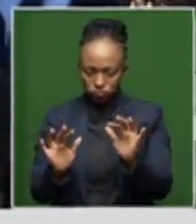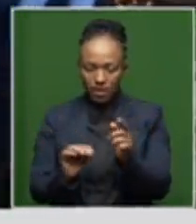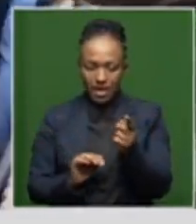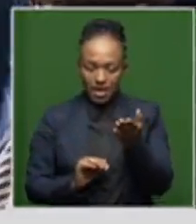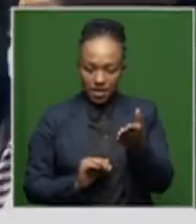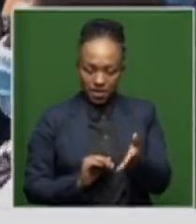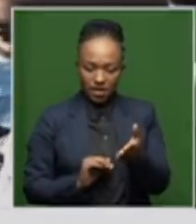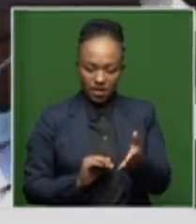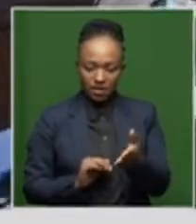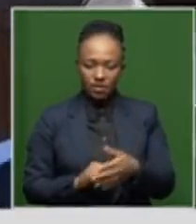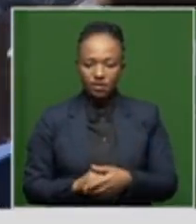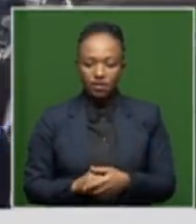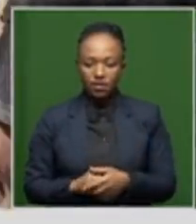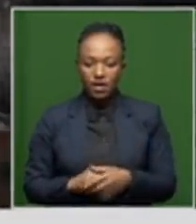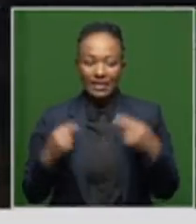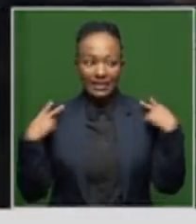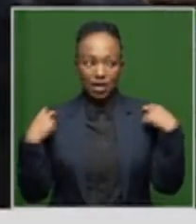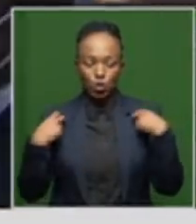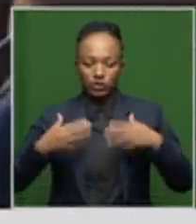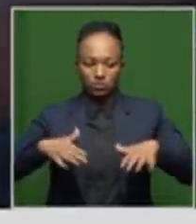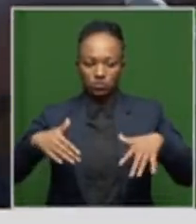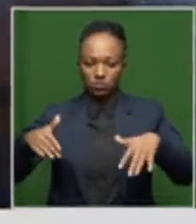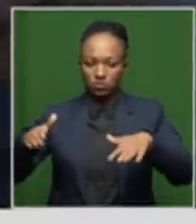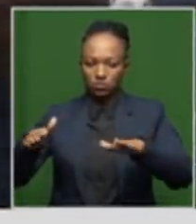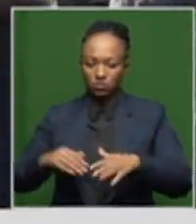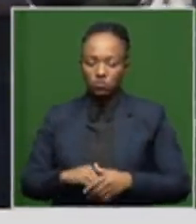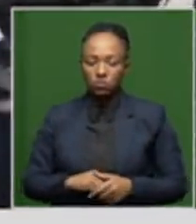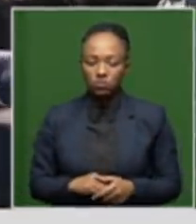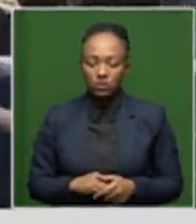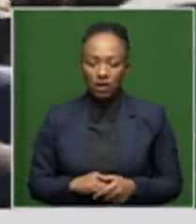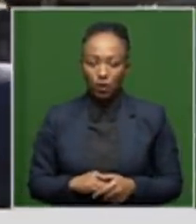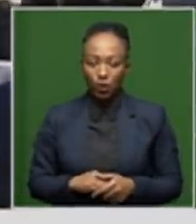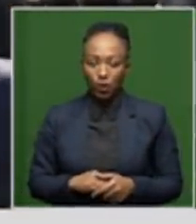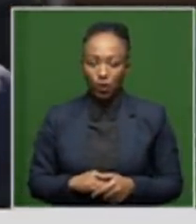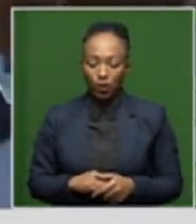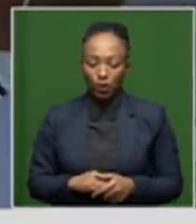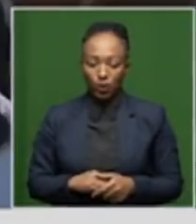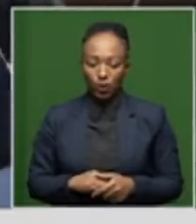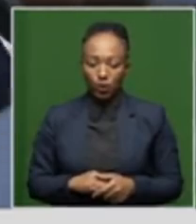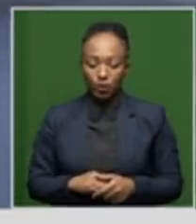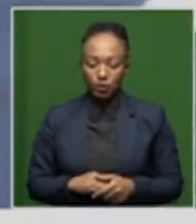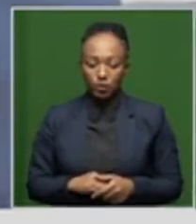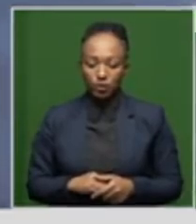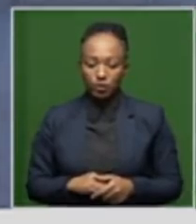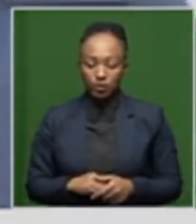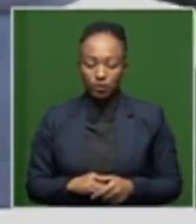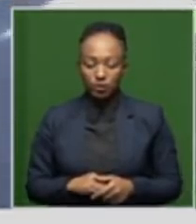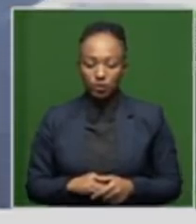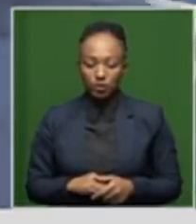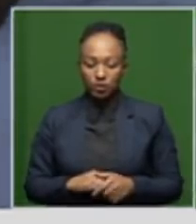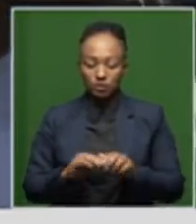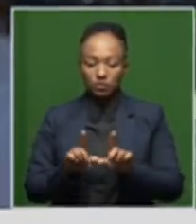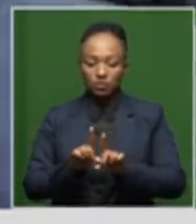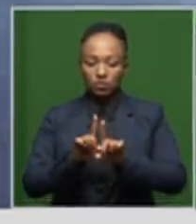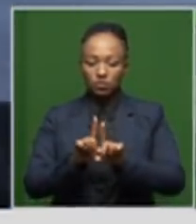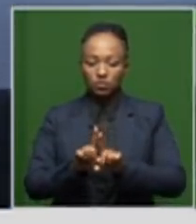support. We're being moved by security now. Who is here with the former president as